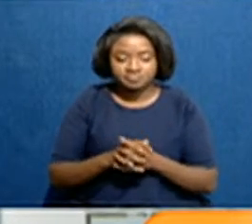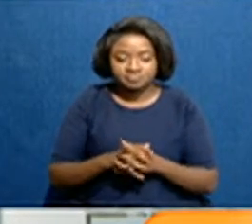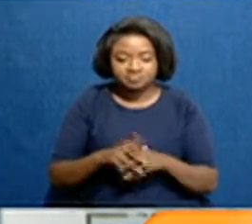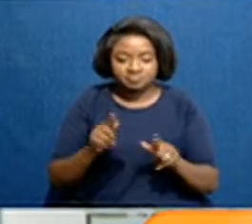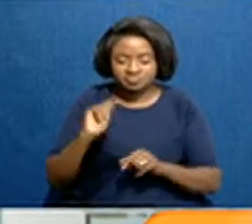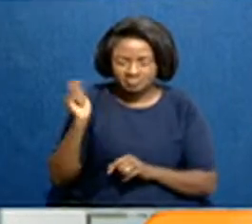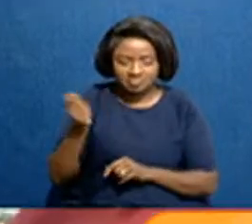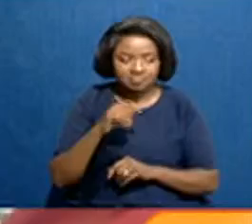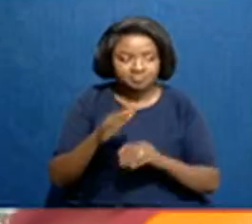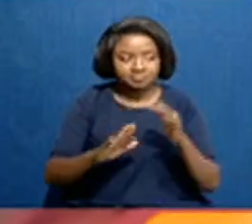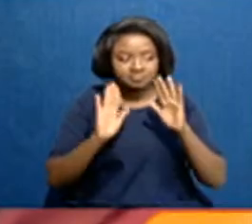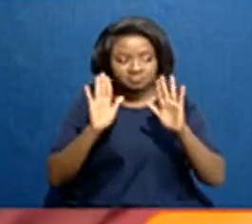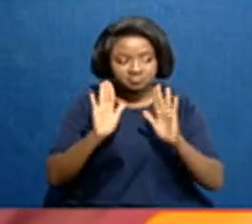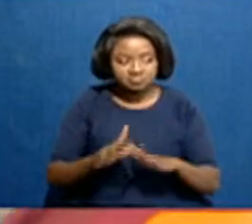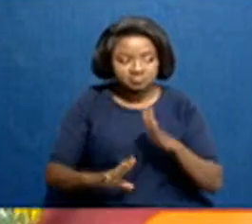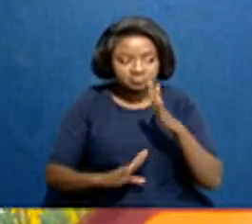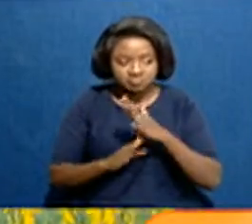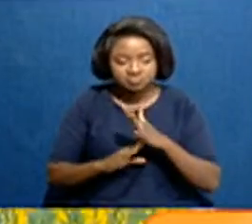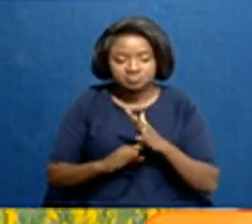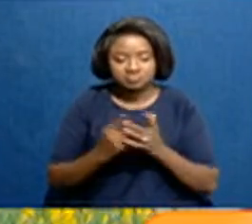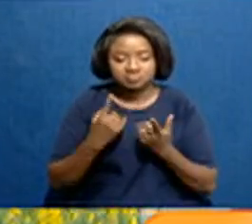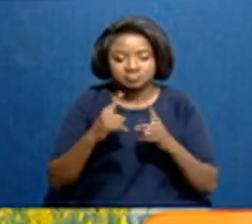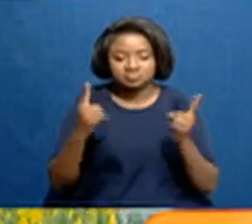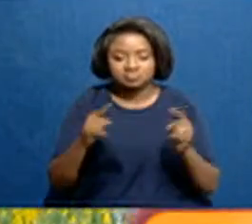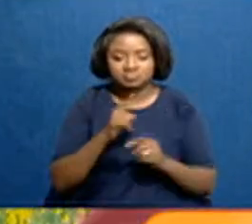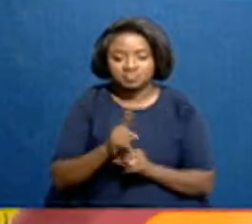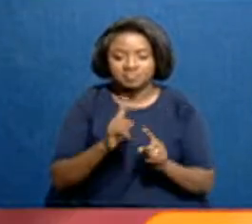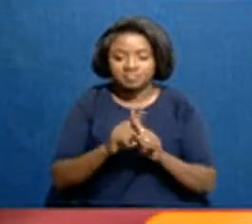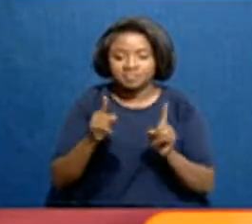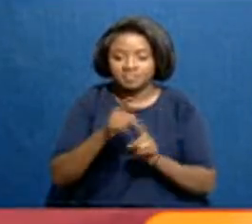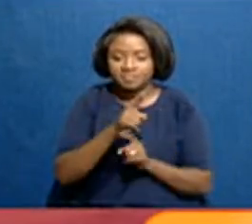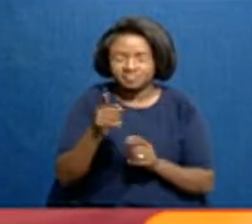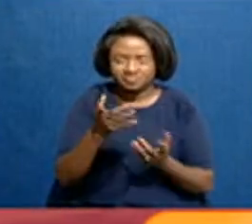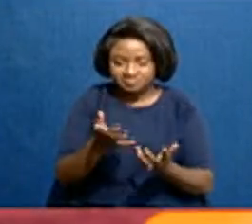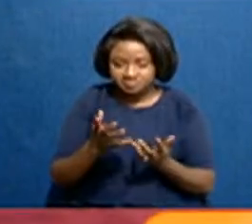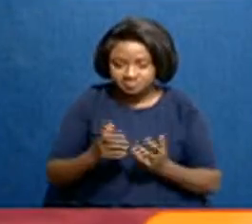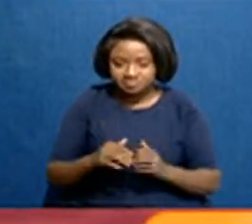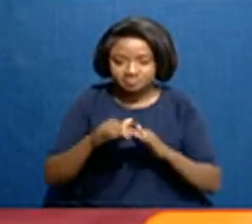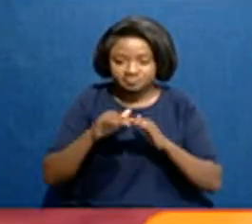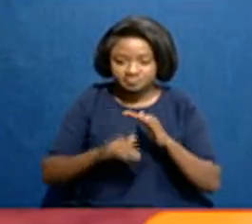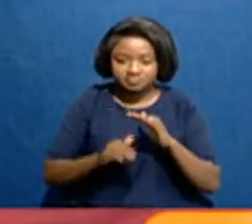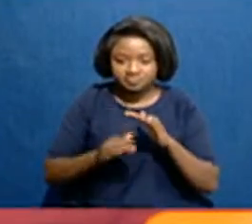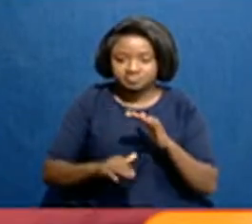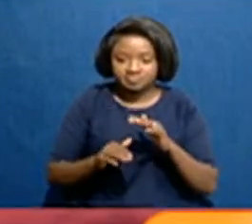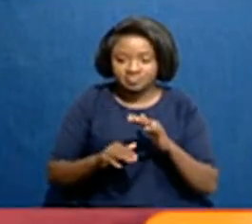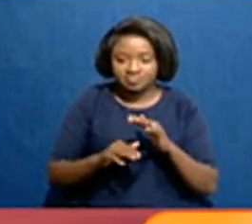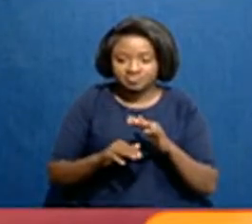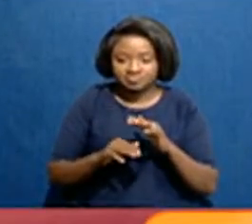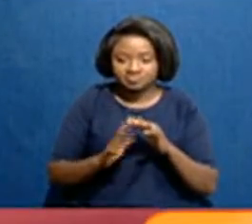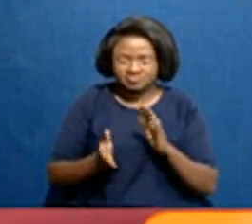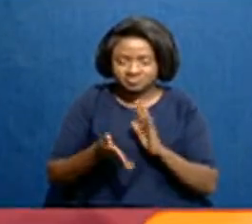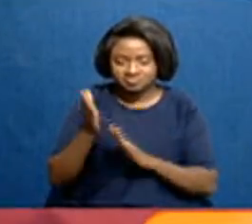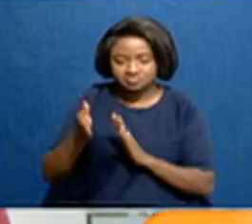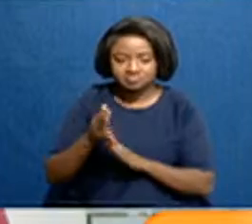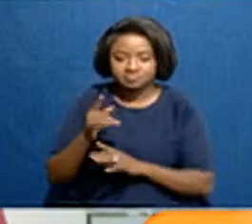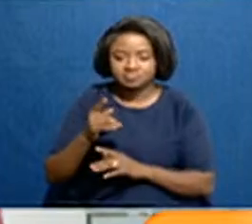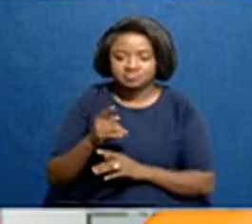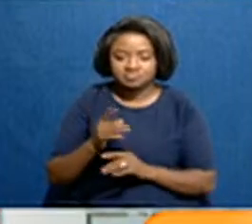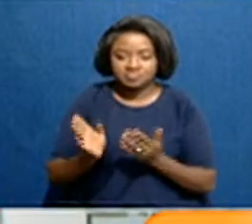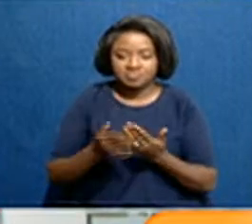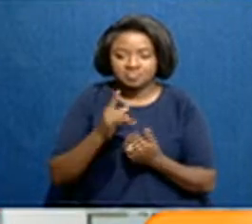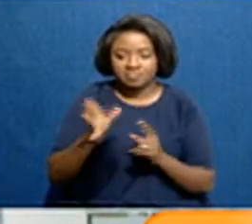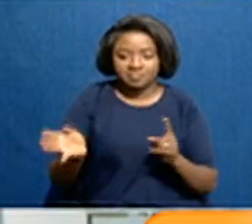is vital for the success. But you need a minimum of automation if you want to